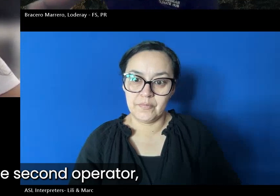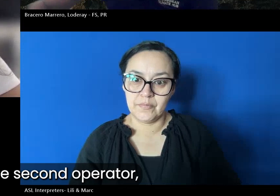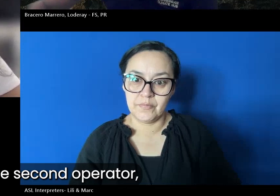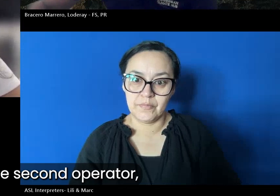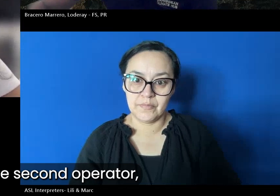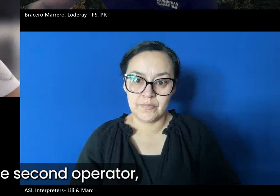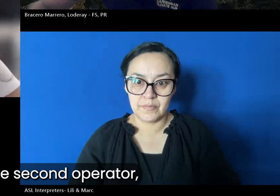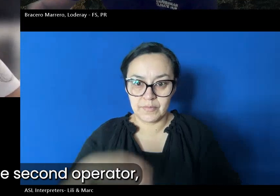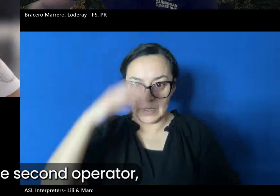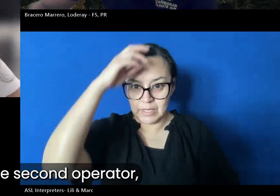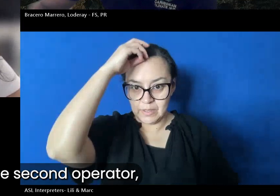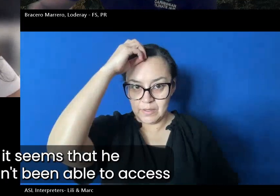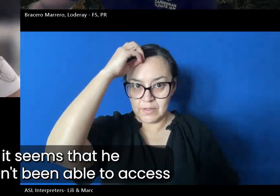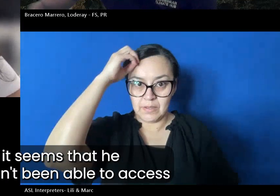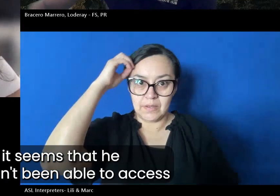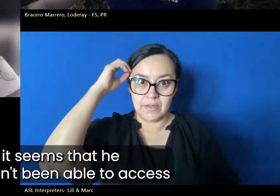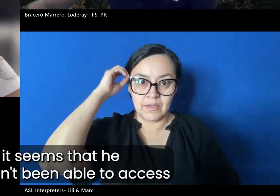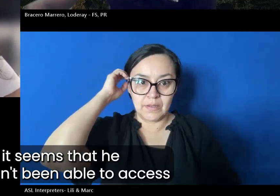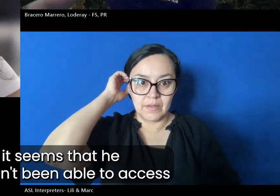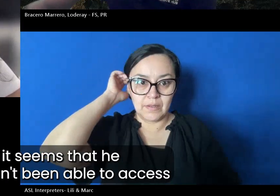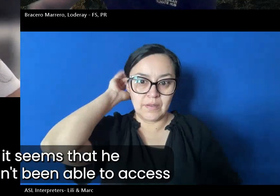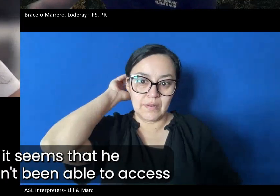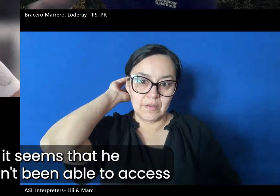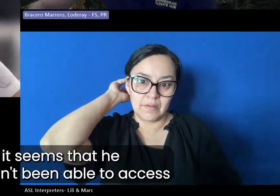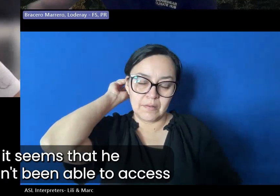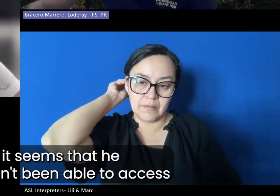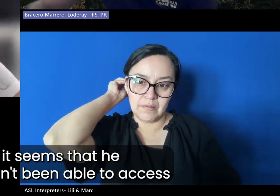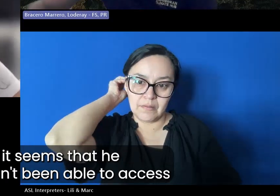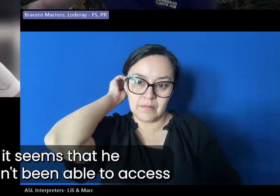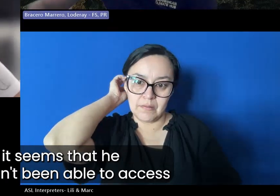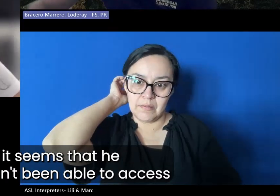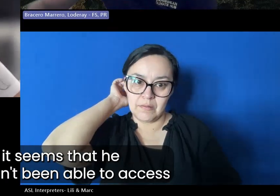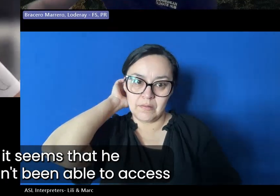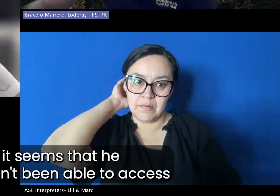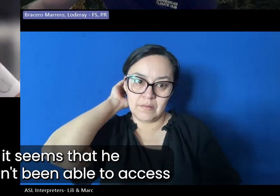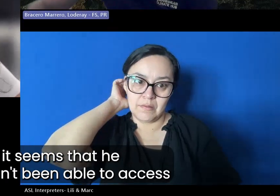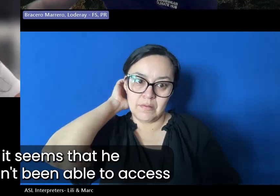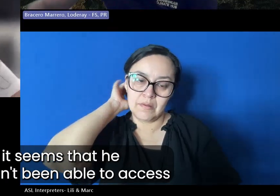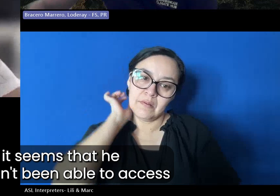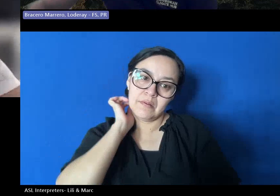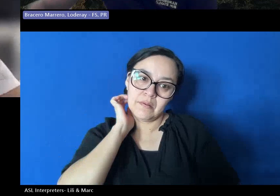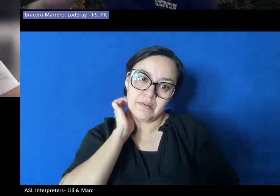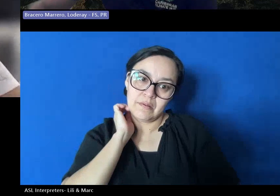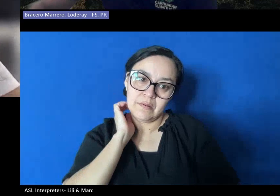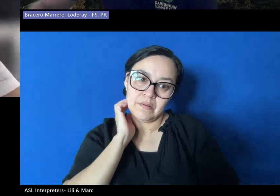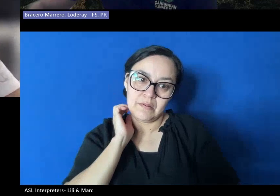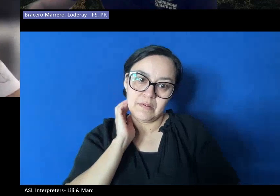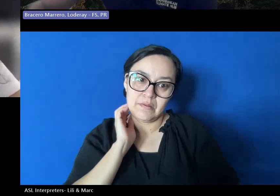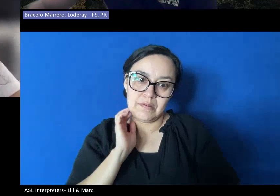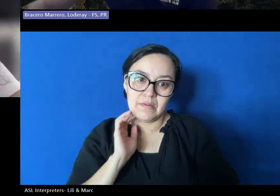Parece que no puede. It seems that he isn't being able to access.